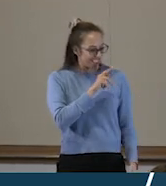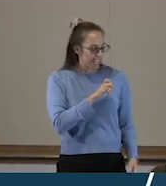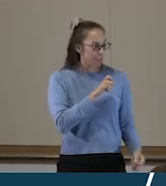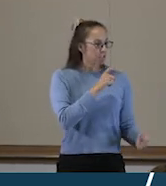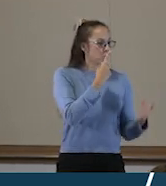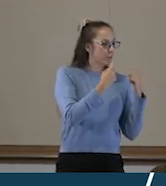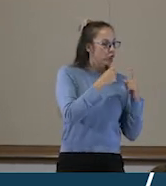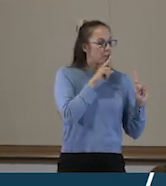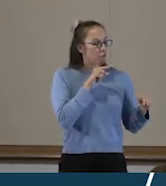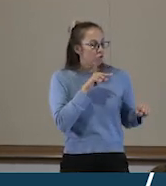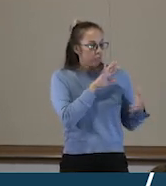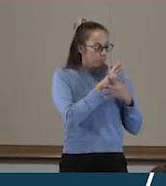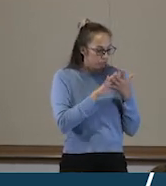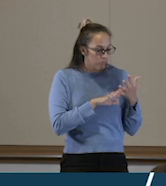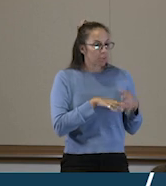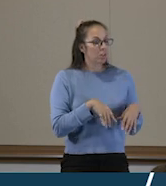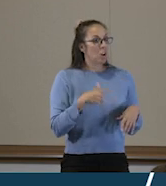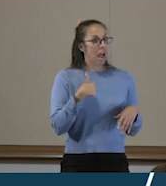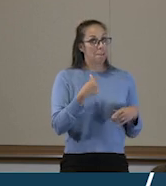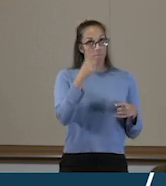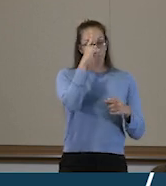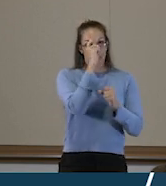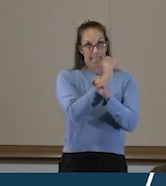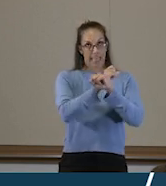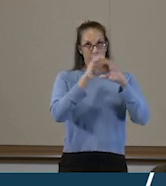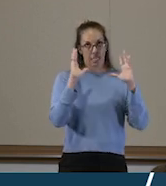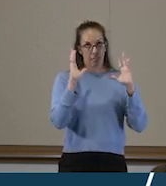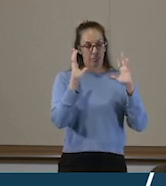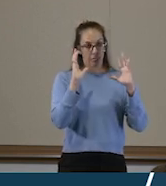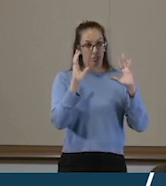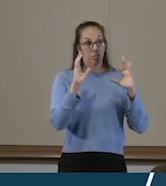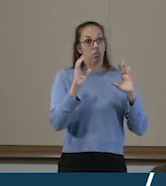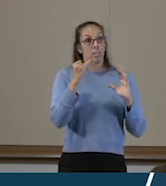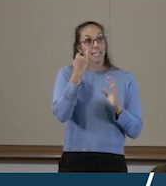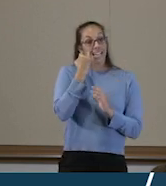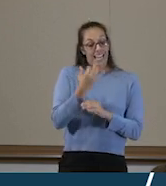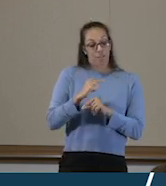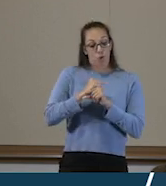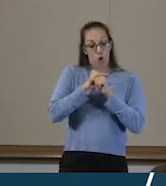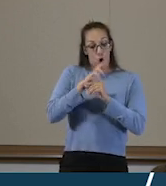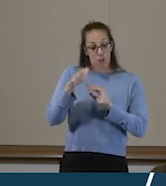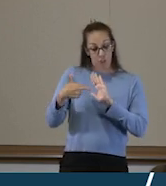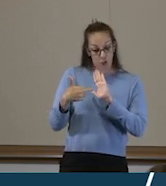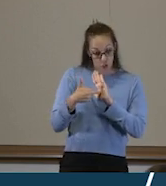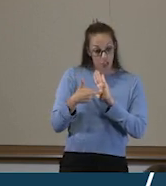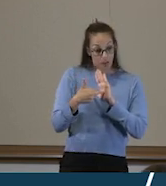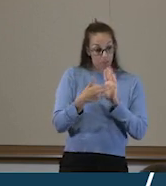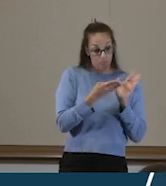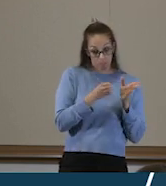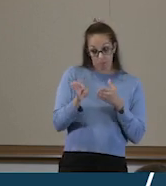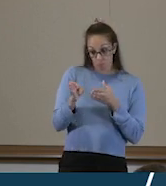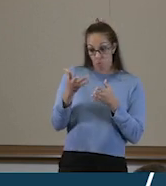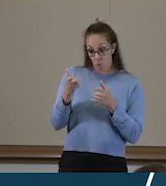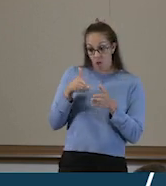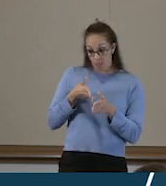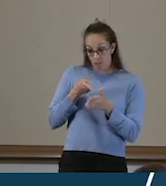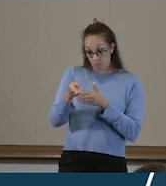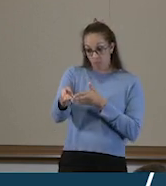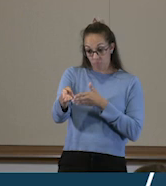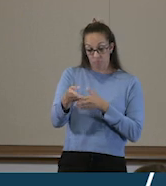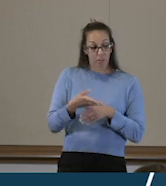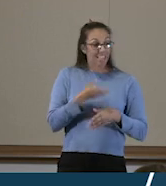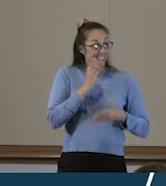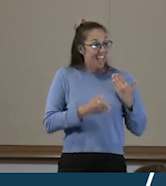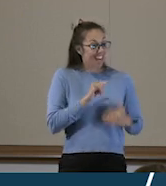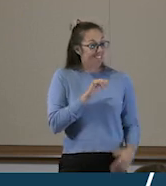answer, I'm under the impression that if guardianship was the direction, that by the end of that little intake, you would